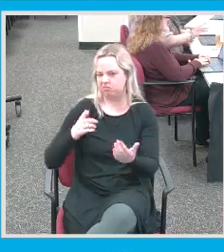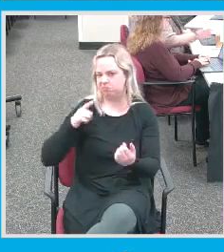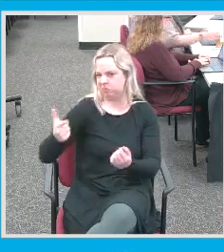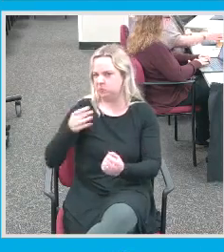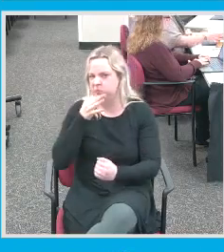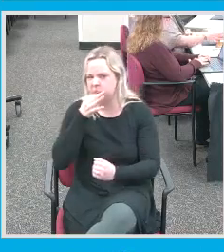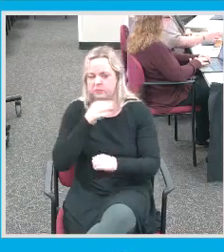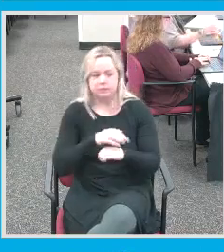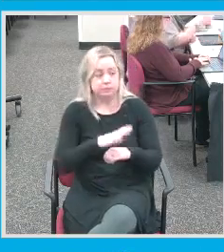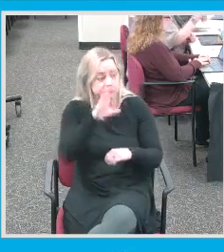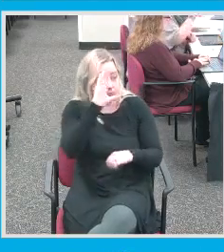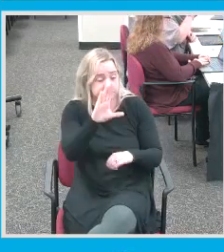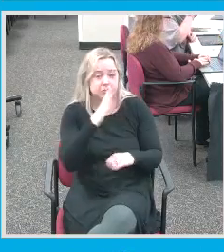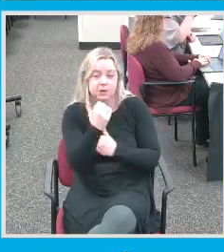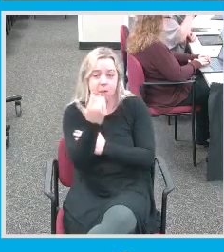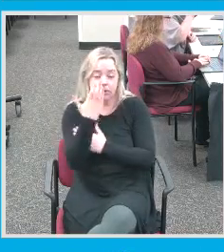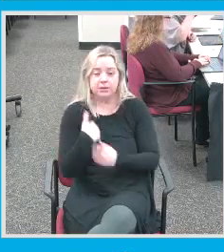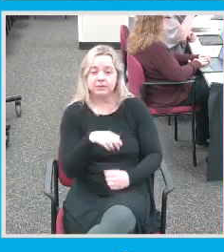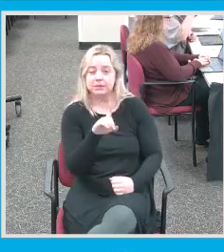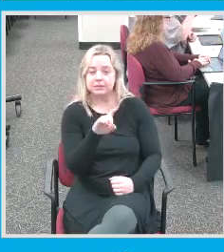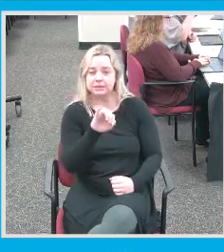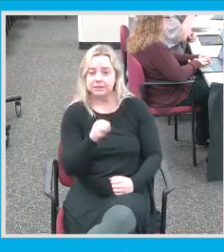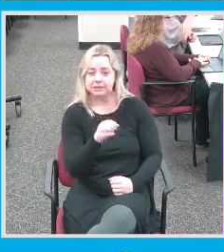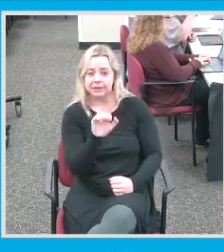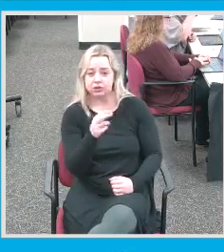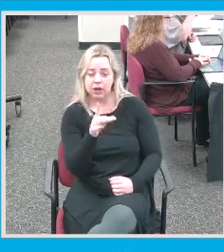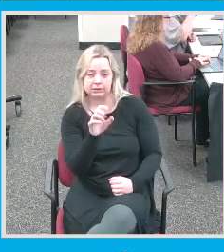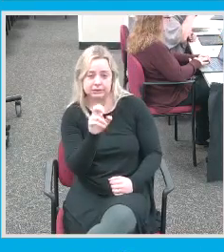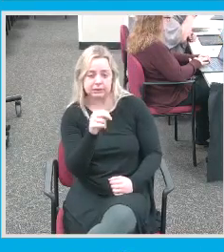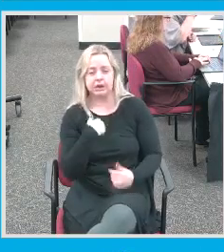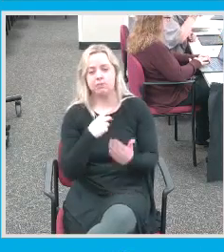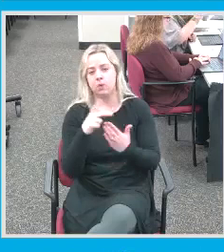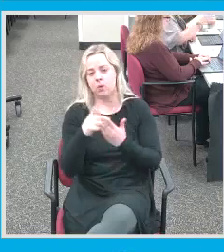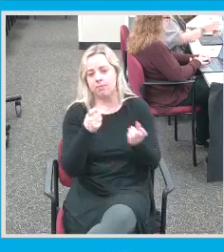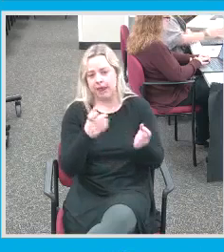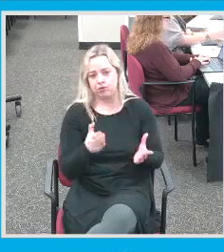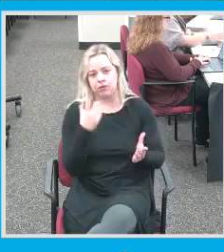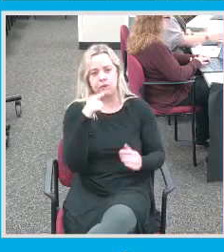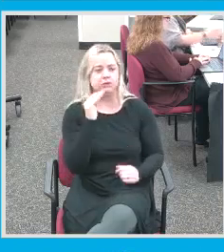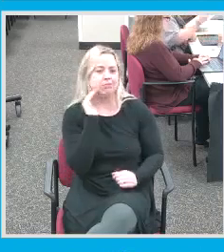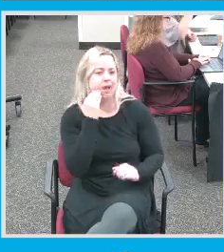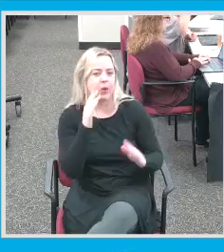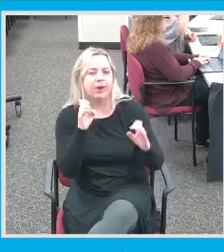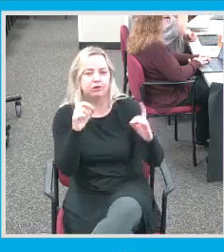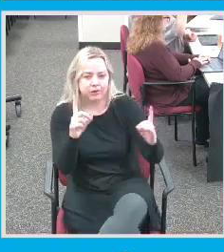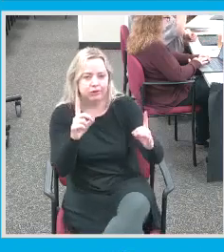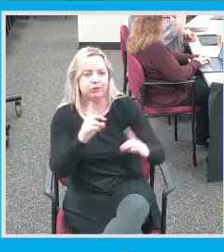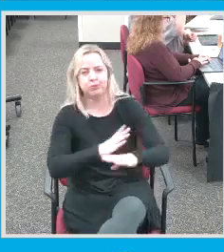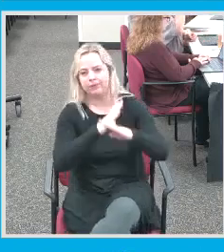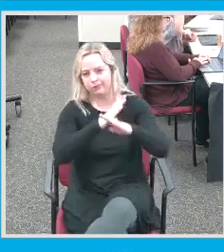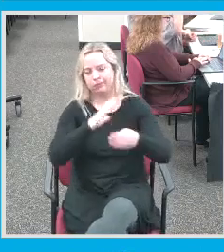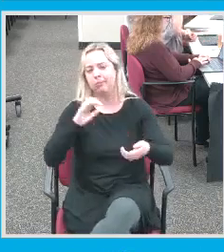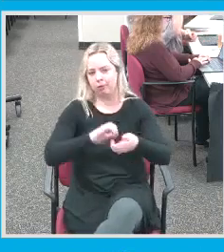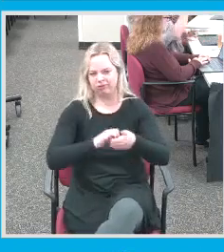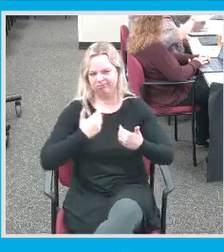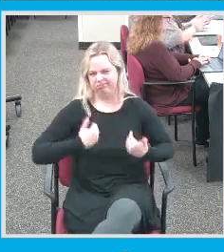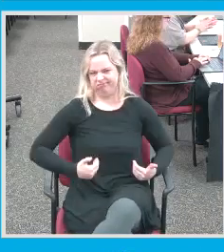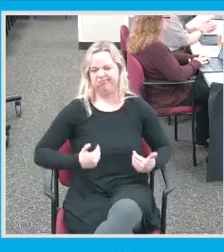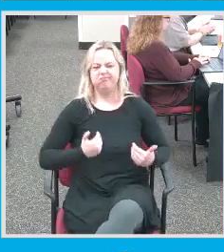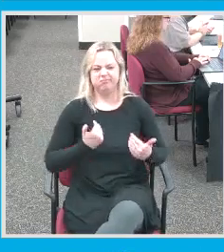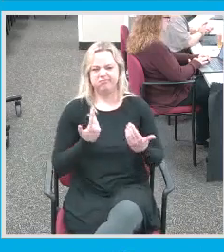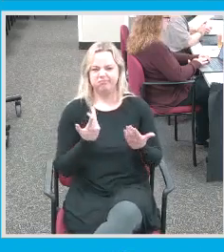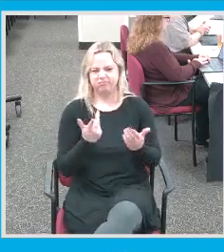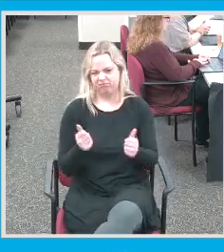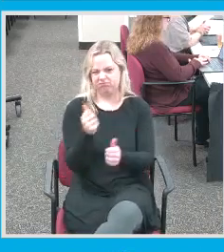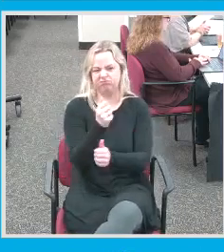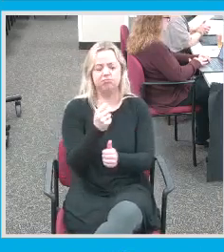Good morning. I'm Daisha Hudson. I'm the program manager for the Tobacco Education and Prevention Partnership. Really excited to have some